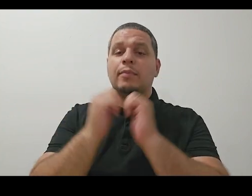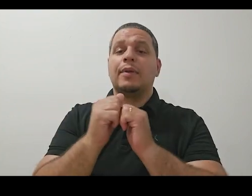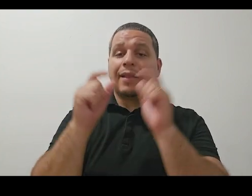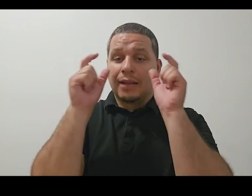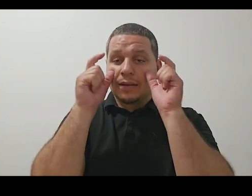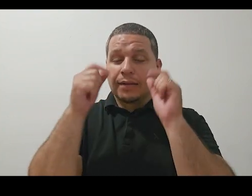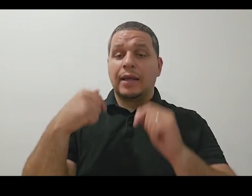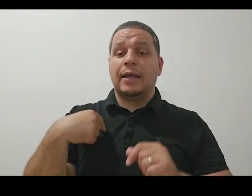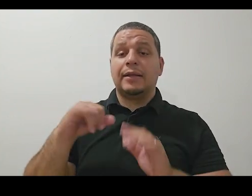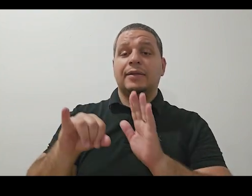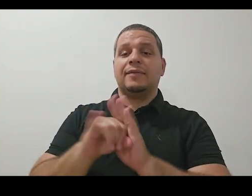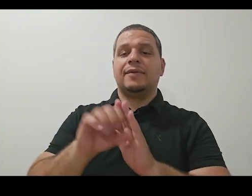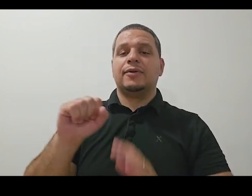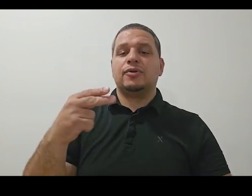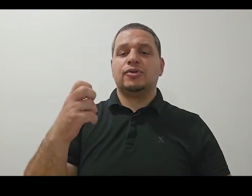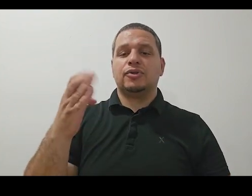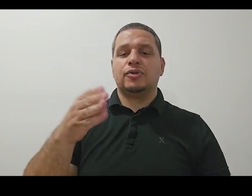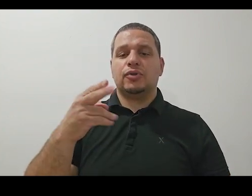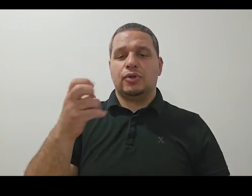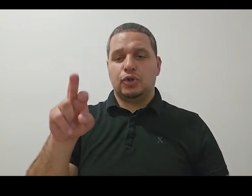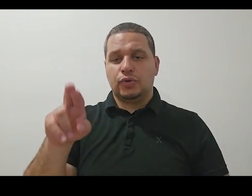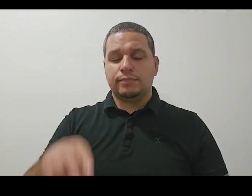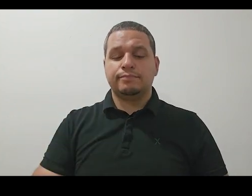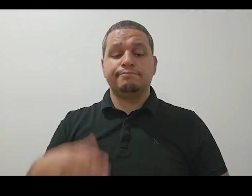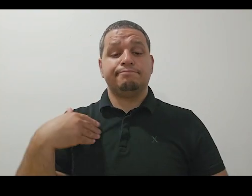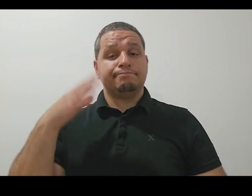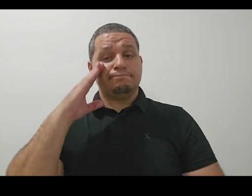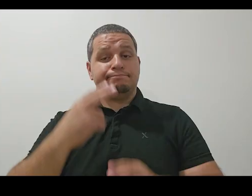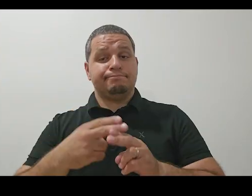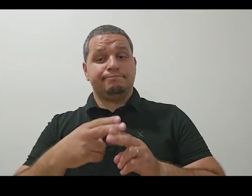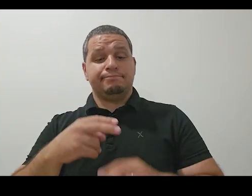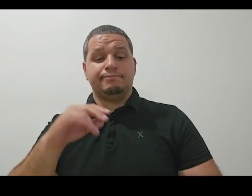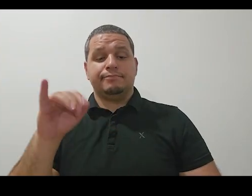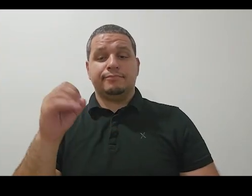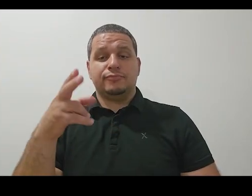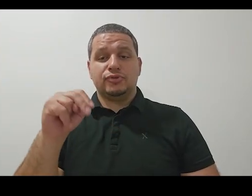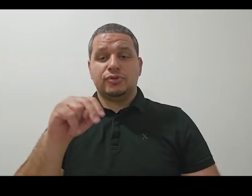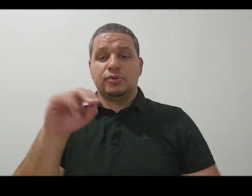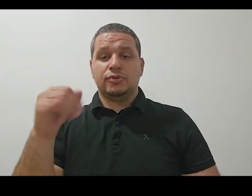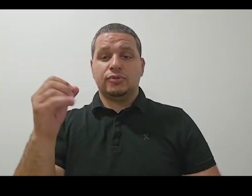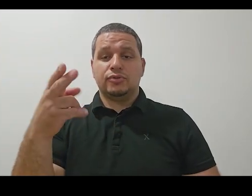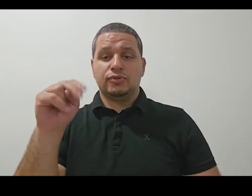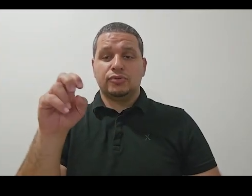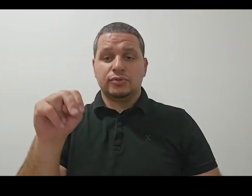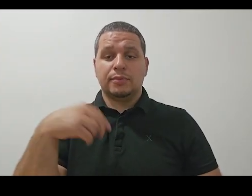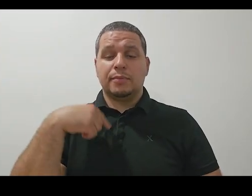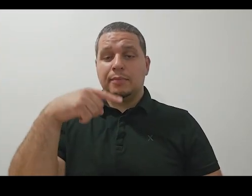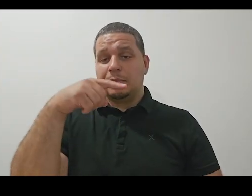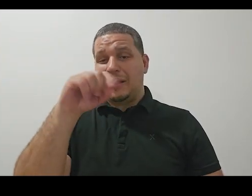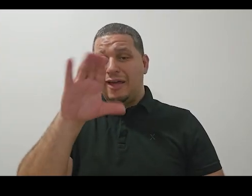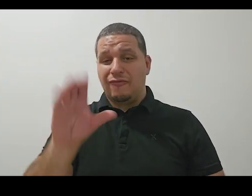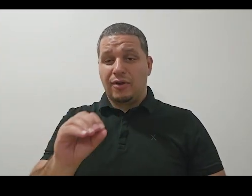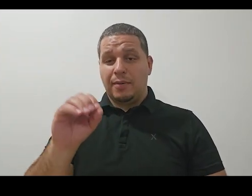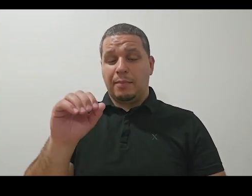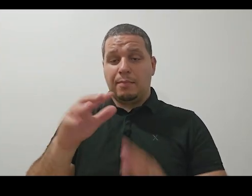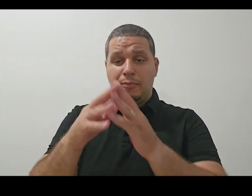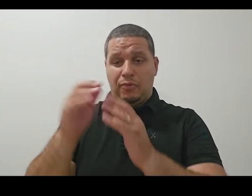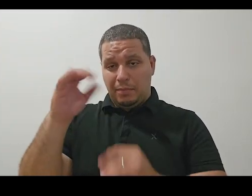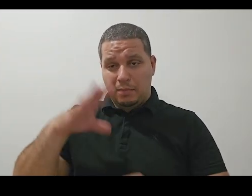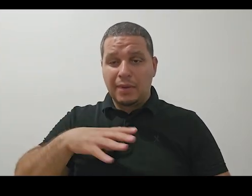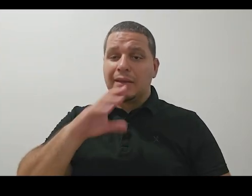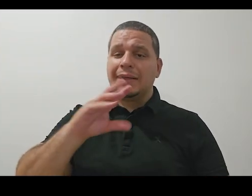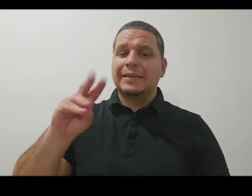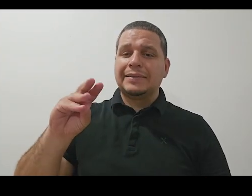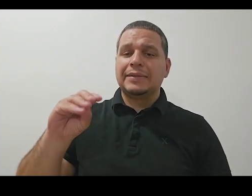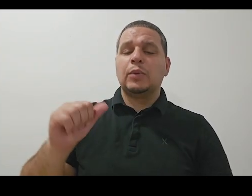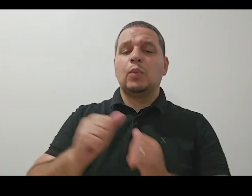her. My name is John Johnson. I am a African American male in my 60s. I have a black